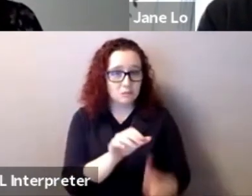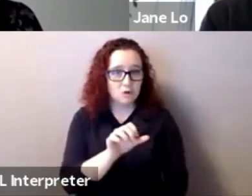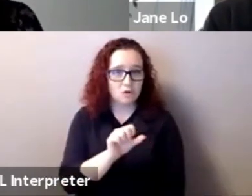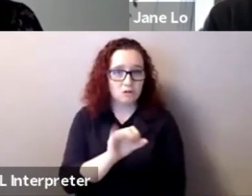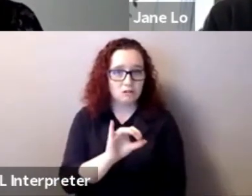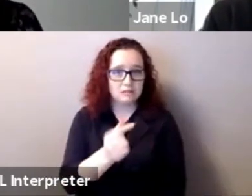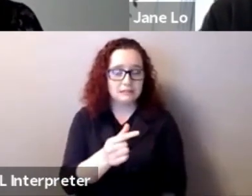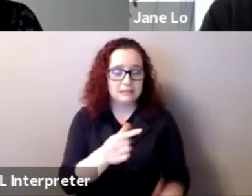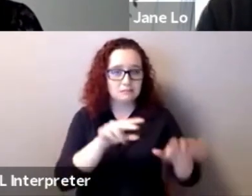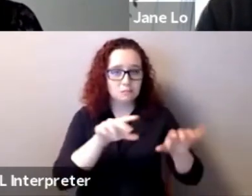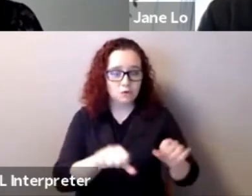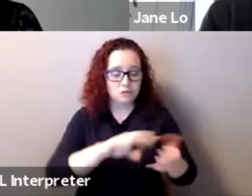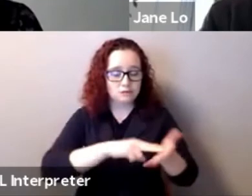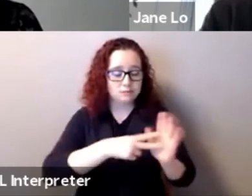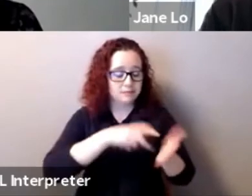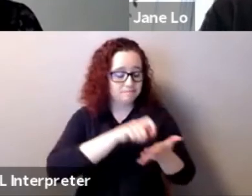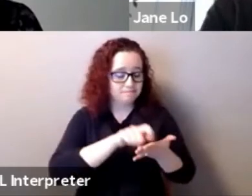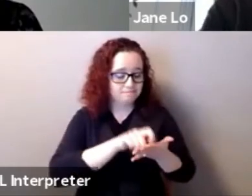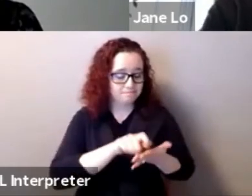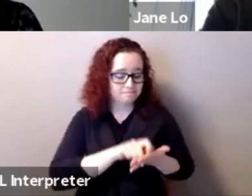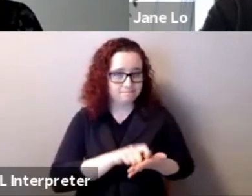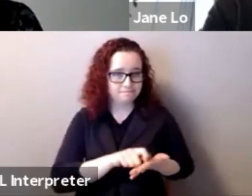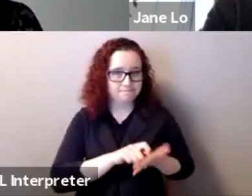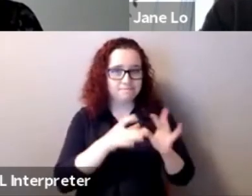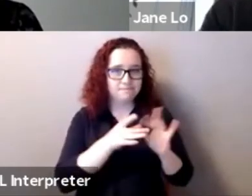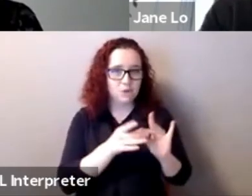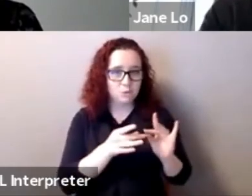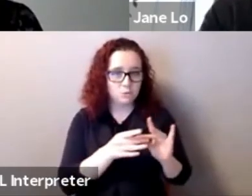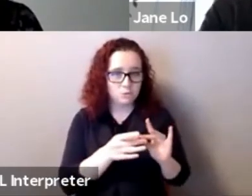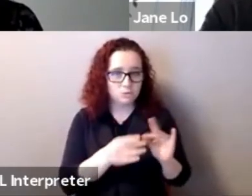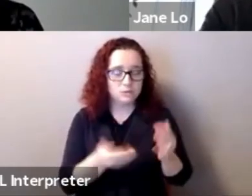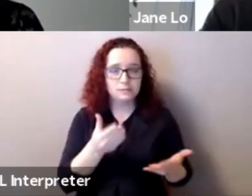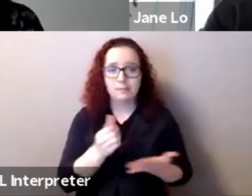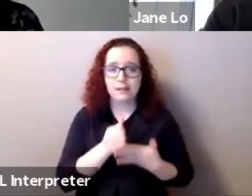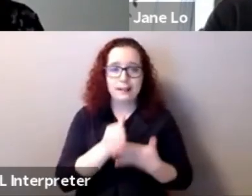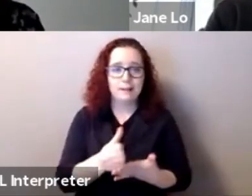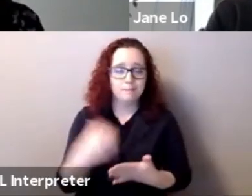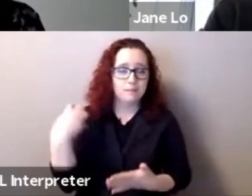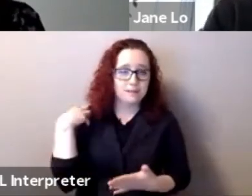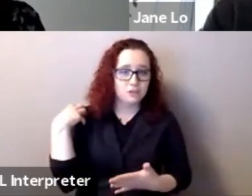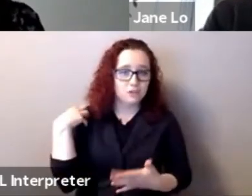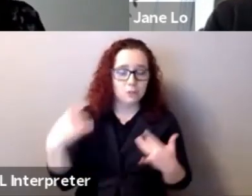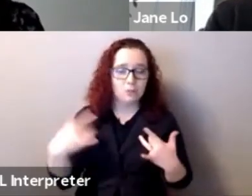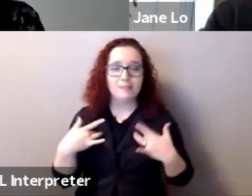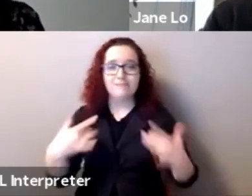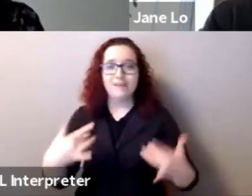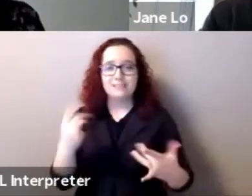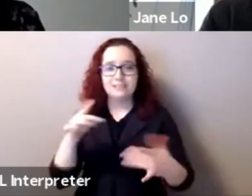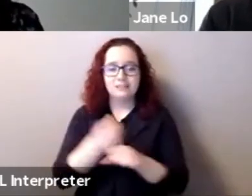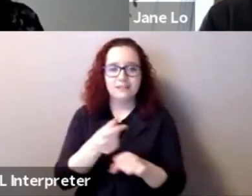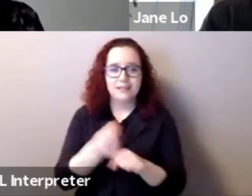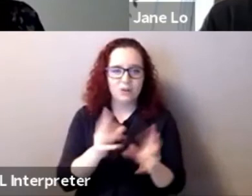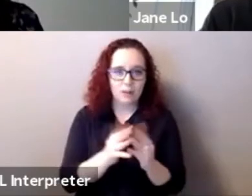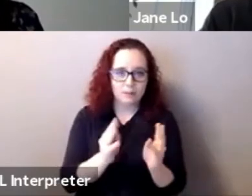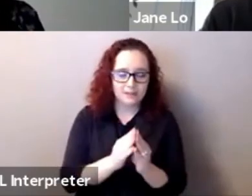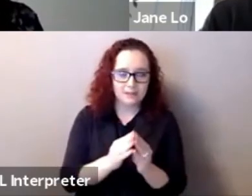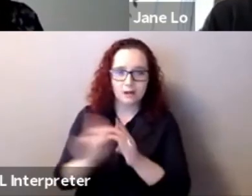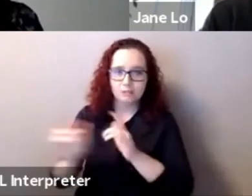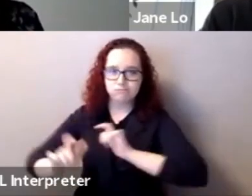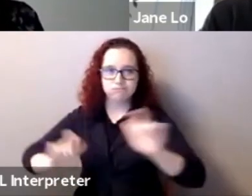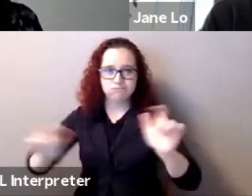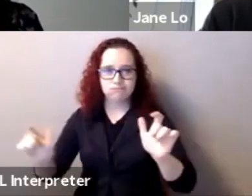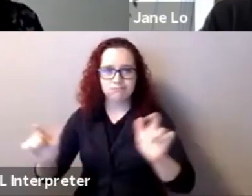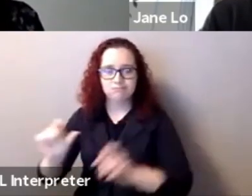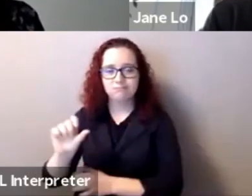minutes at a meeting and then maybe assisting the chair with some events at the annual meeting. Some of the large SIGs with a lot more